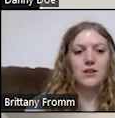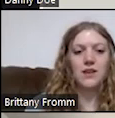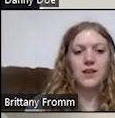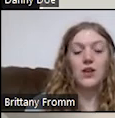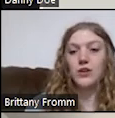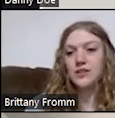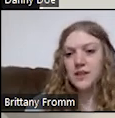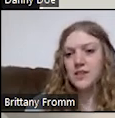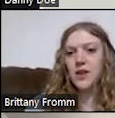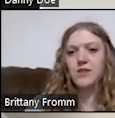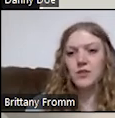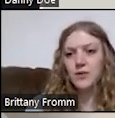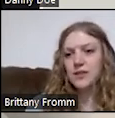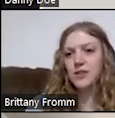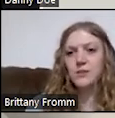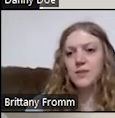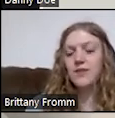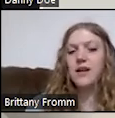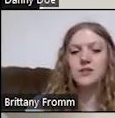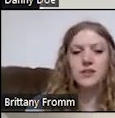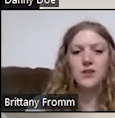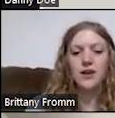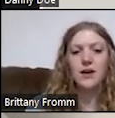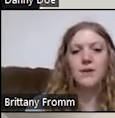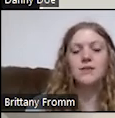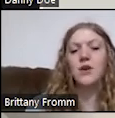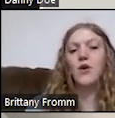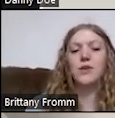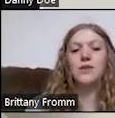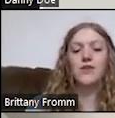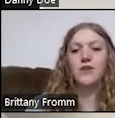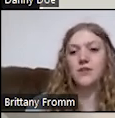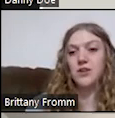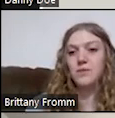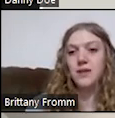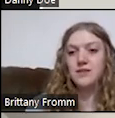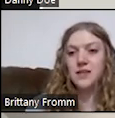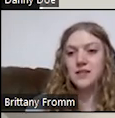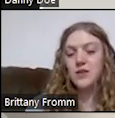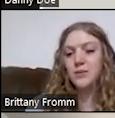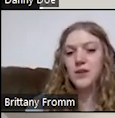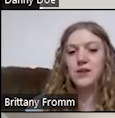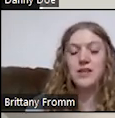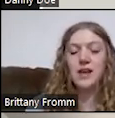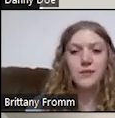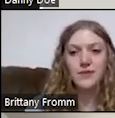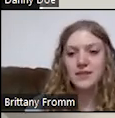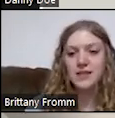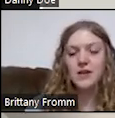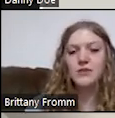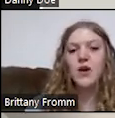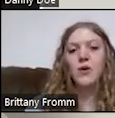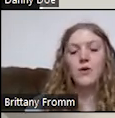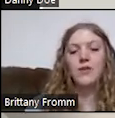different like alerting devices. So like if your doorbell rings, there could be something that flashes to let you know that happens. Or with telephones, there could be devices that you can put on there to amplify